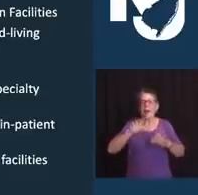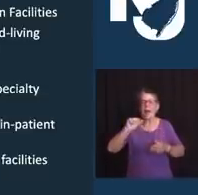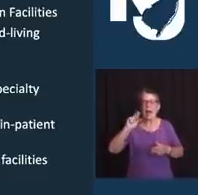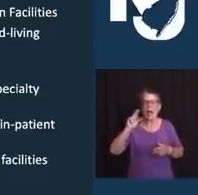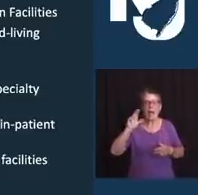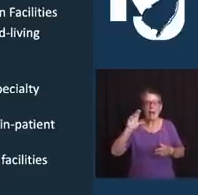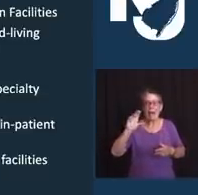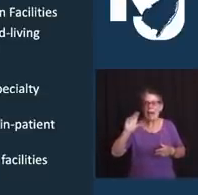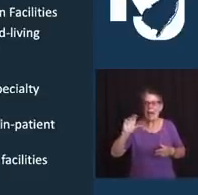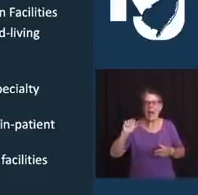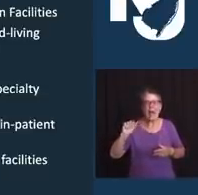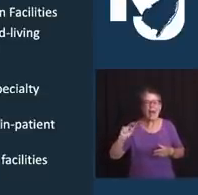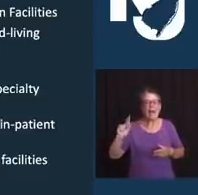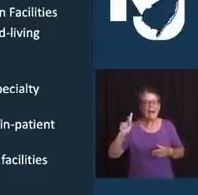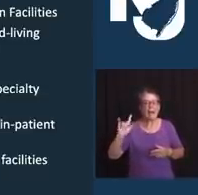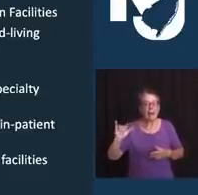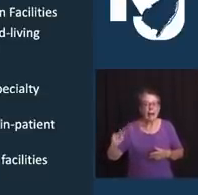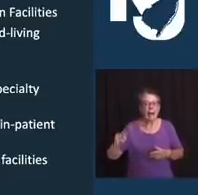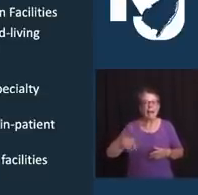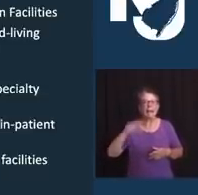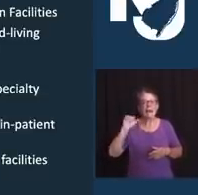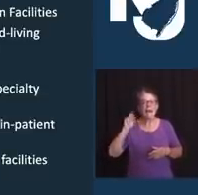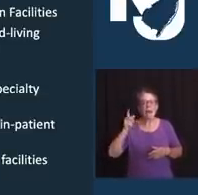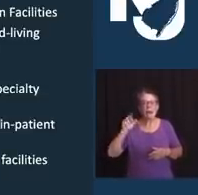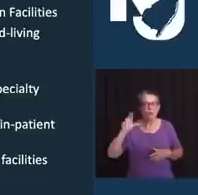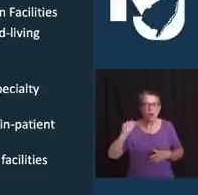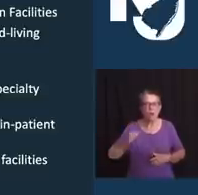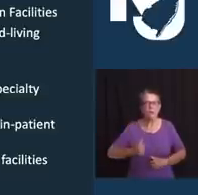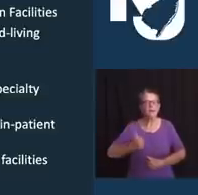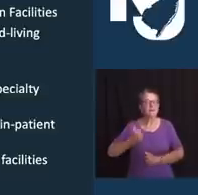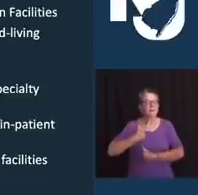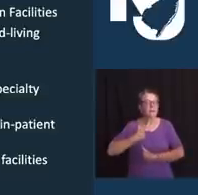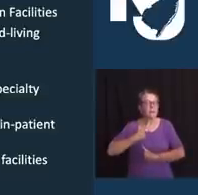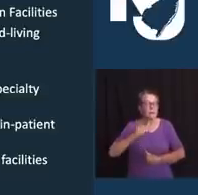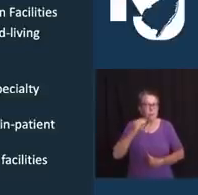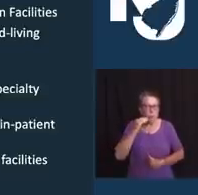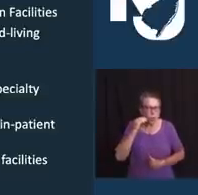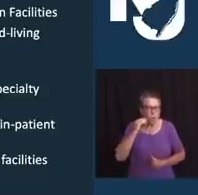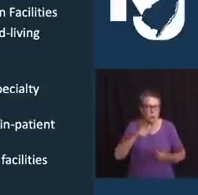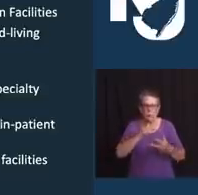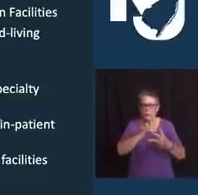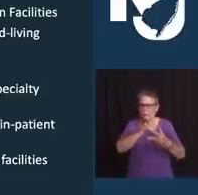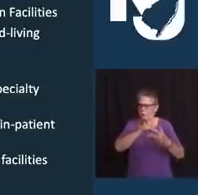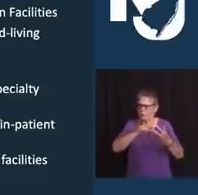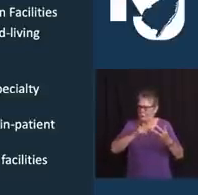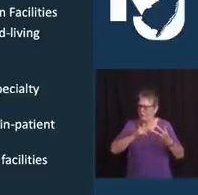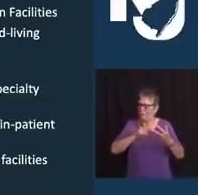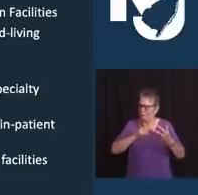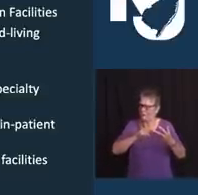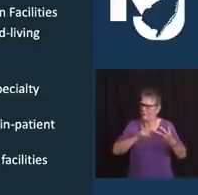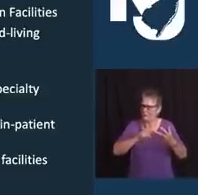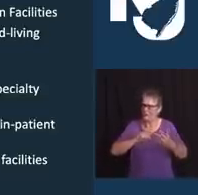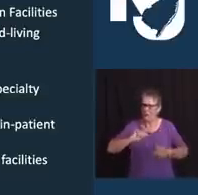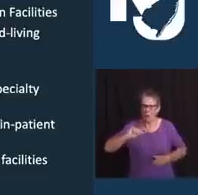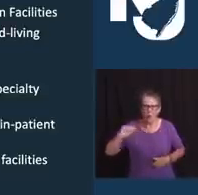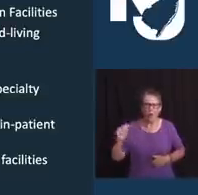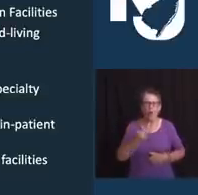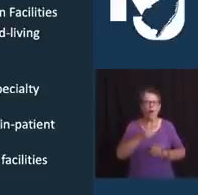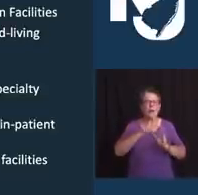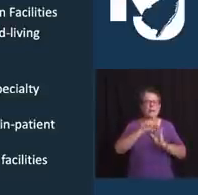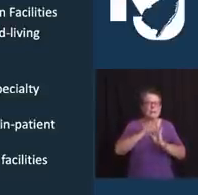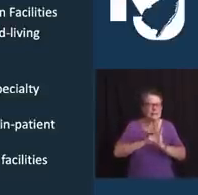Center, the Veterans Homes in Paramus, Menlo Park, and Vineland, all state developmental